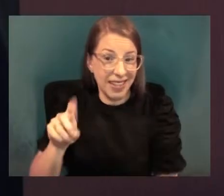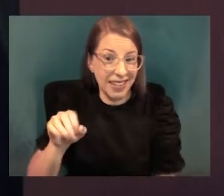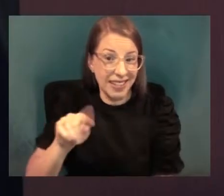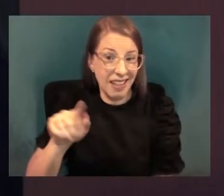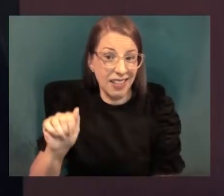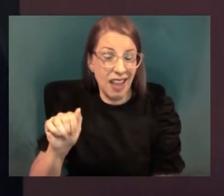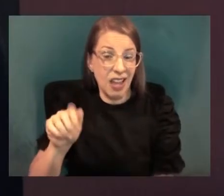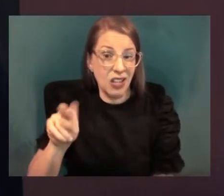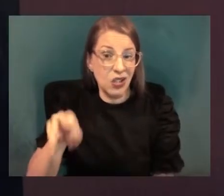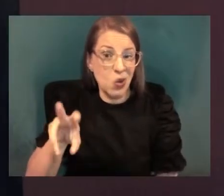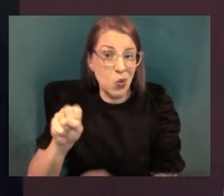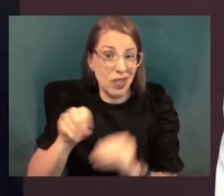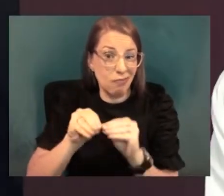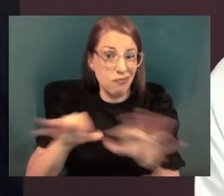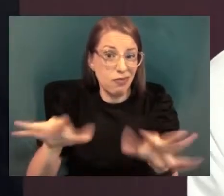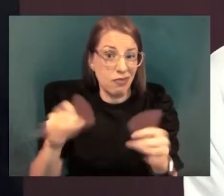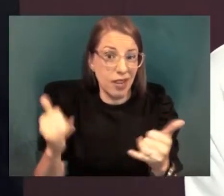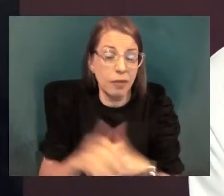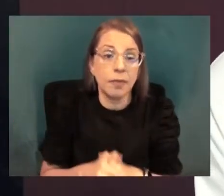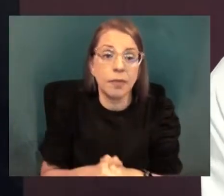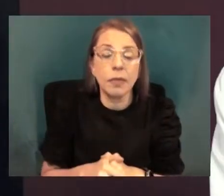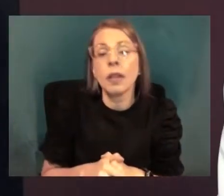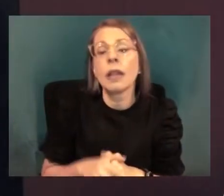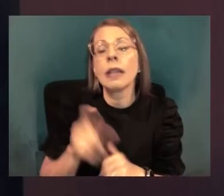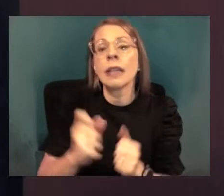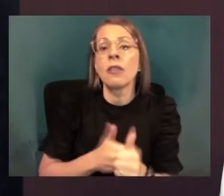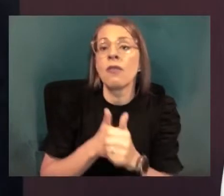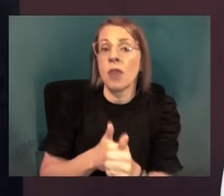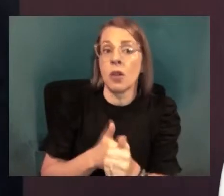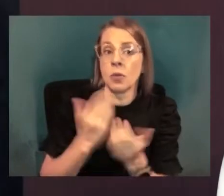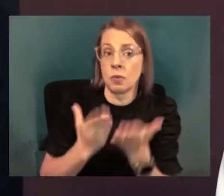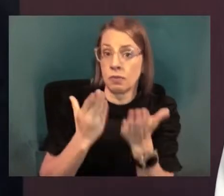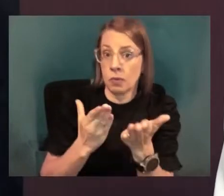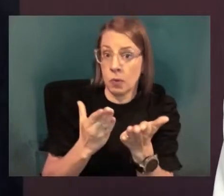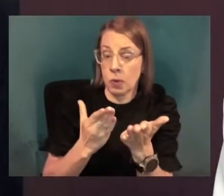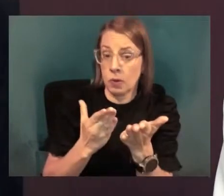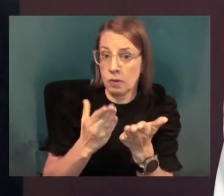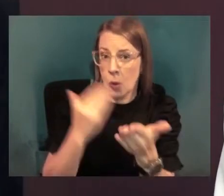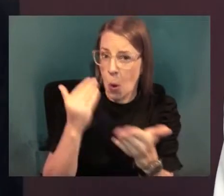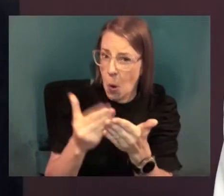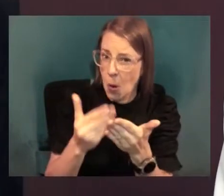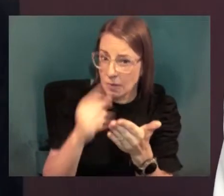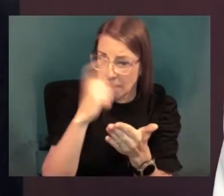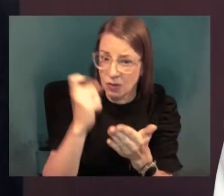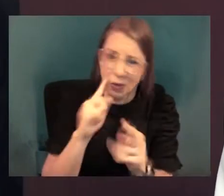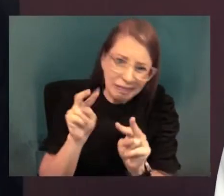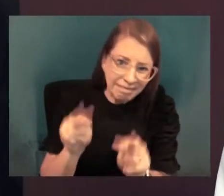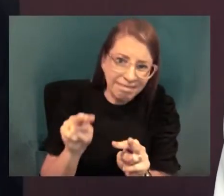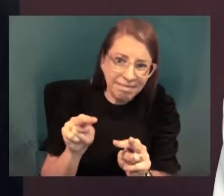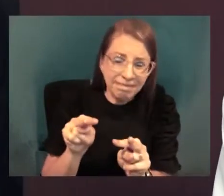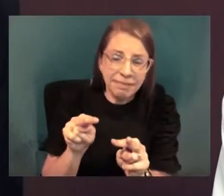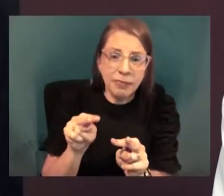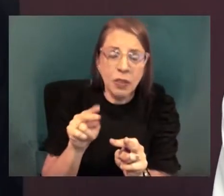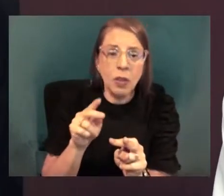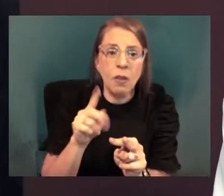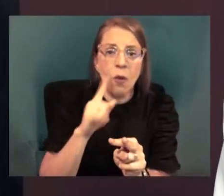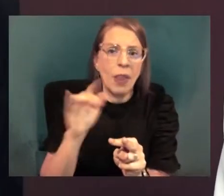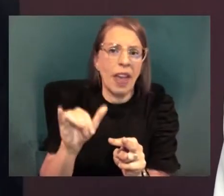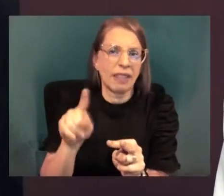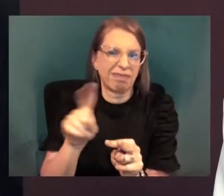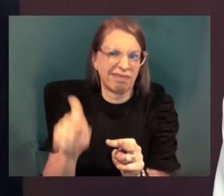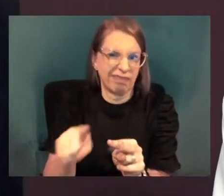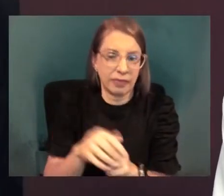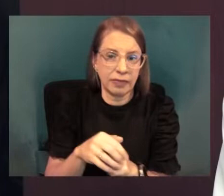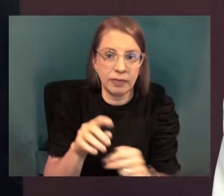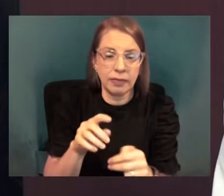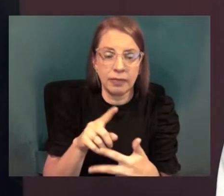making sure that they follow the recommendations closely, because I think we're all watching this very question. The AstraZeneca vaccine and